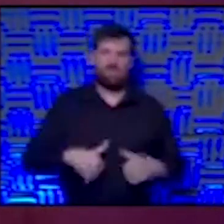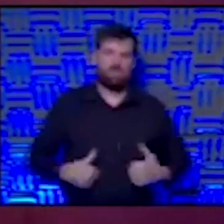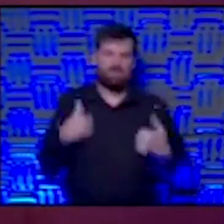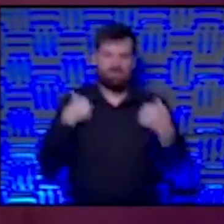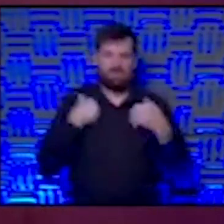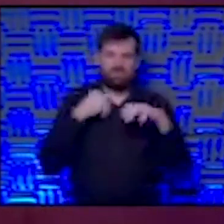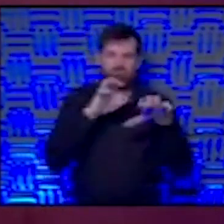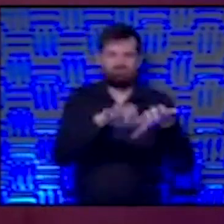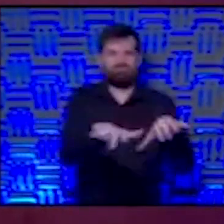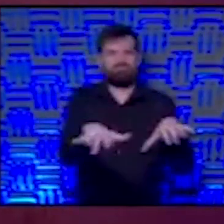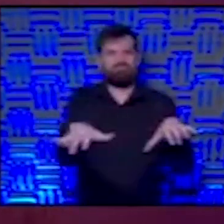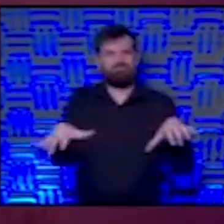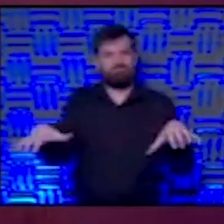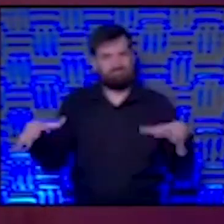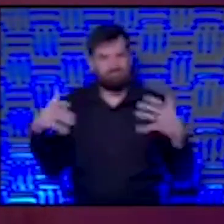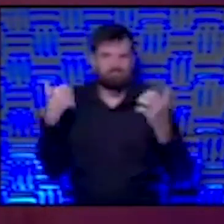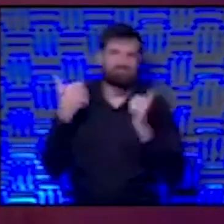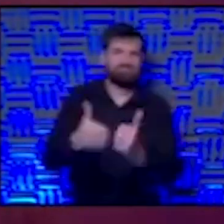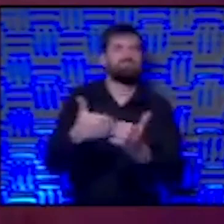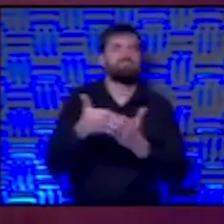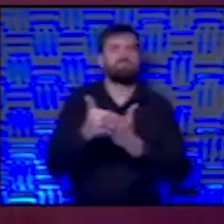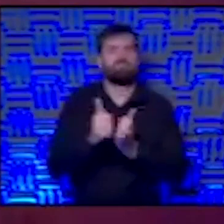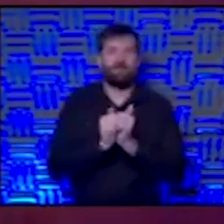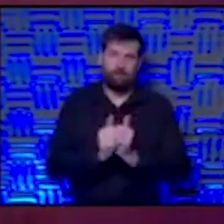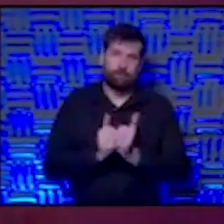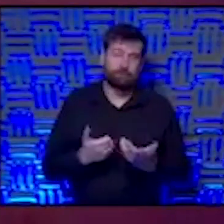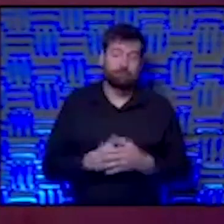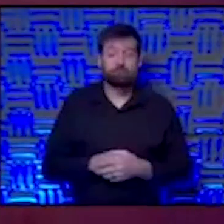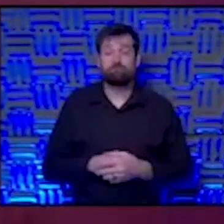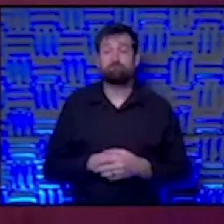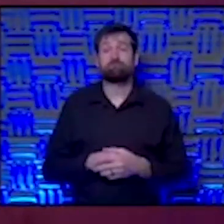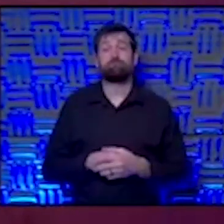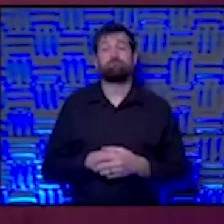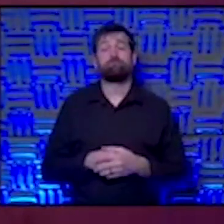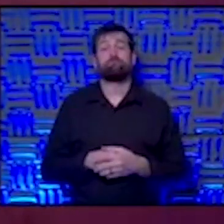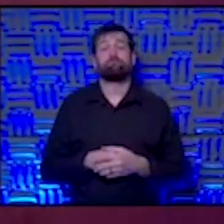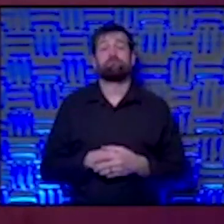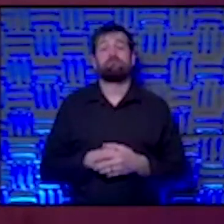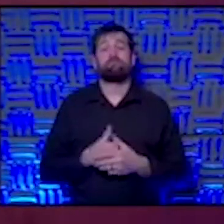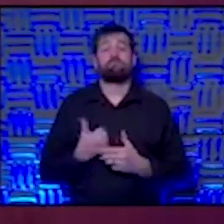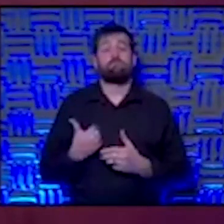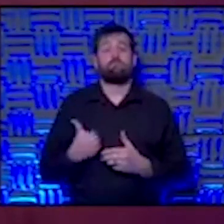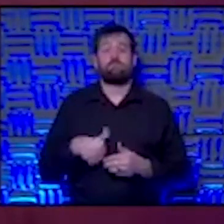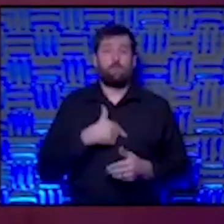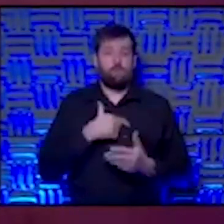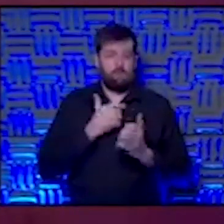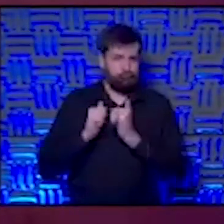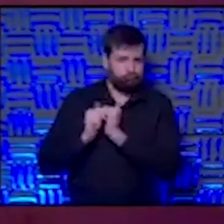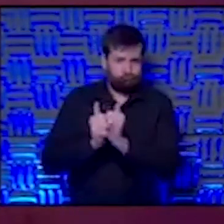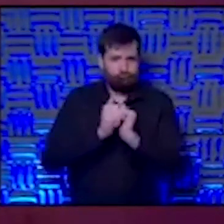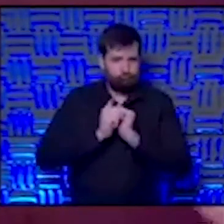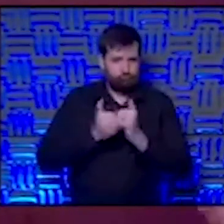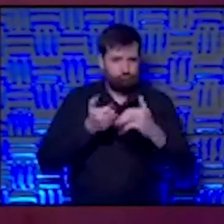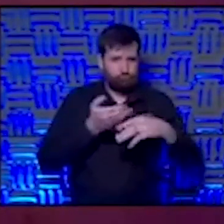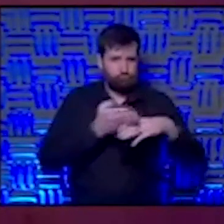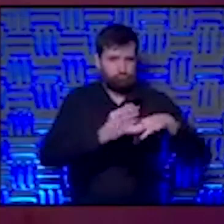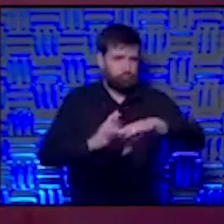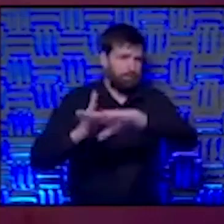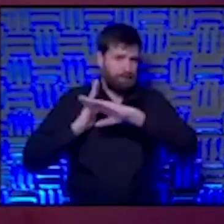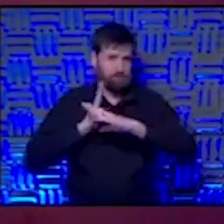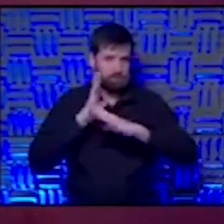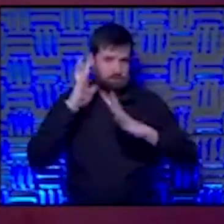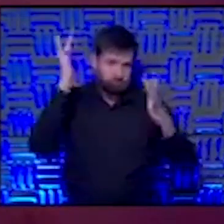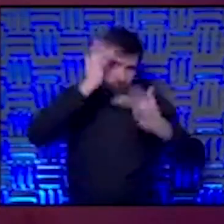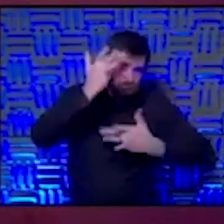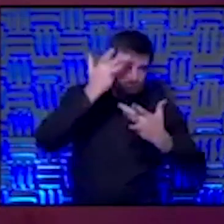situation. So as we work together to help prevent disease and prevent spread within